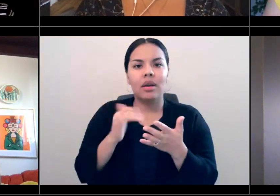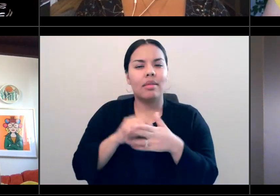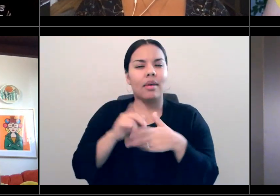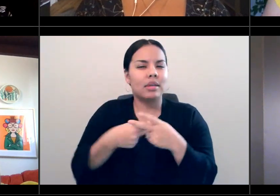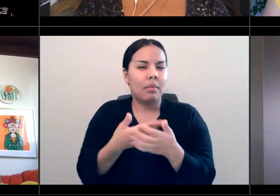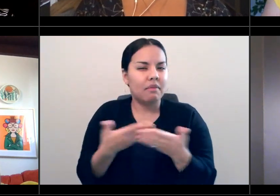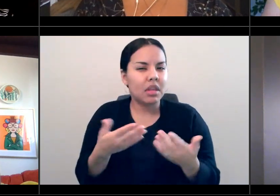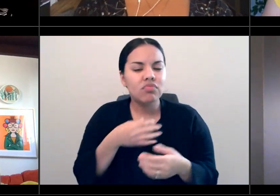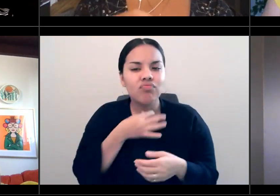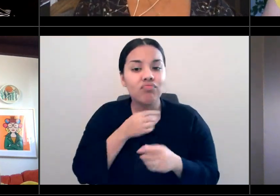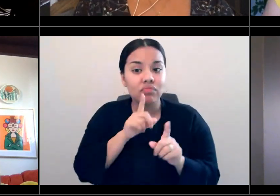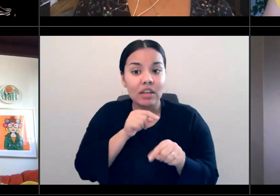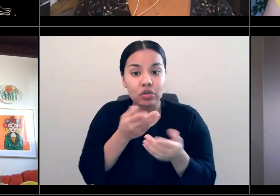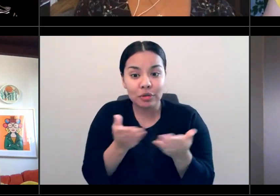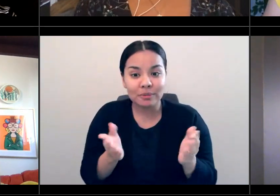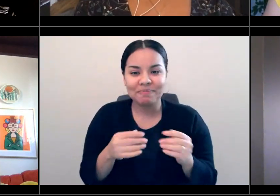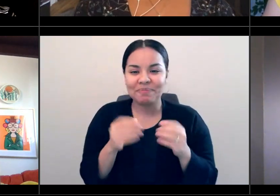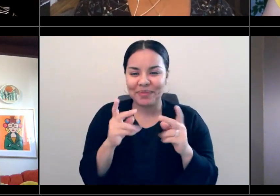thing.